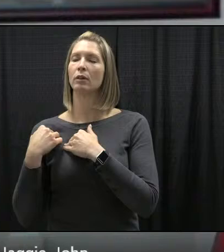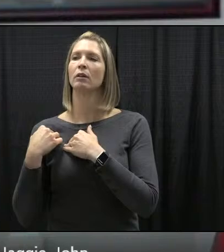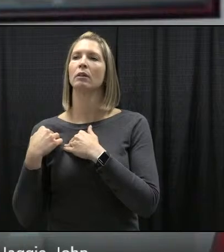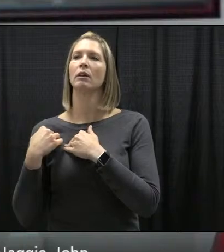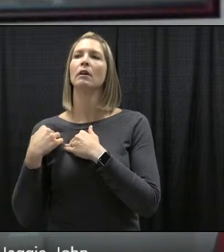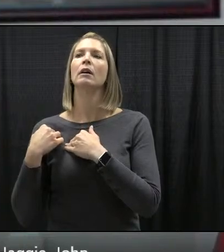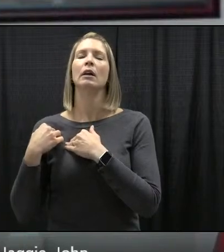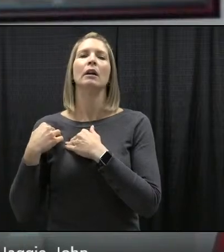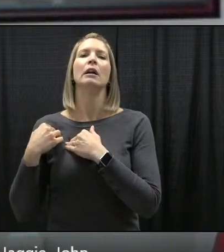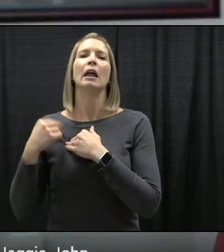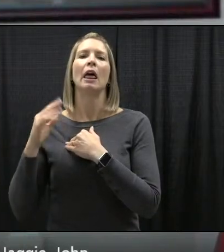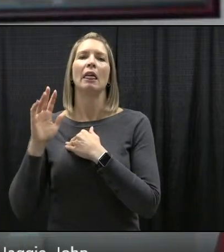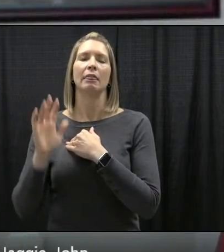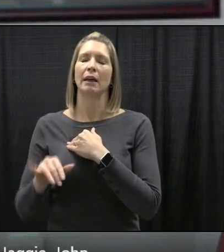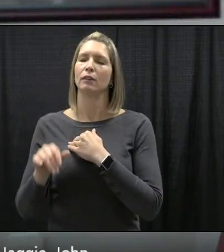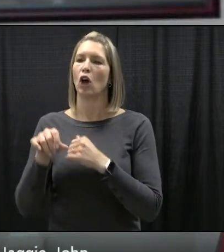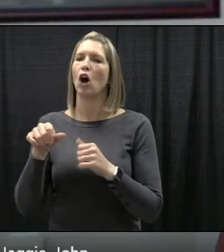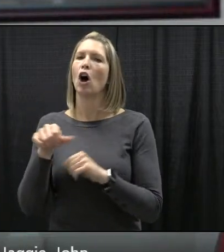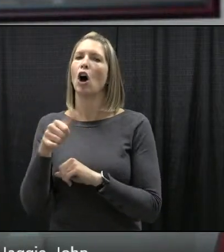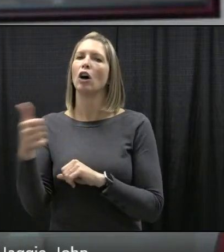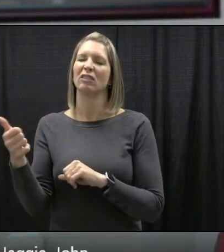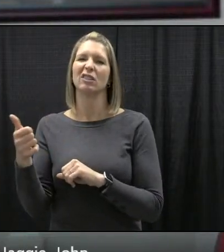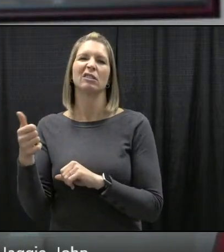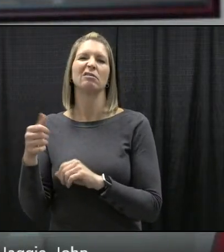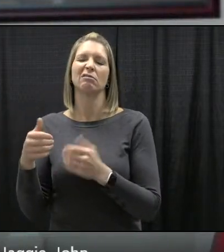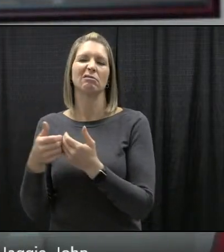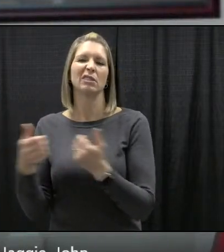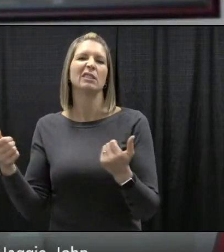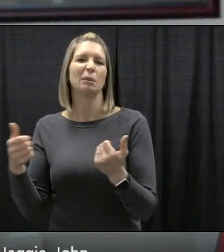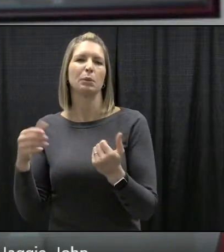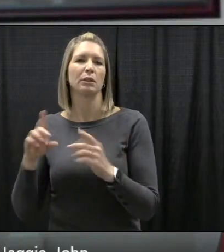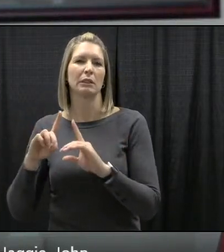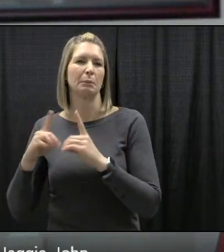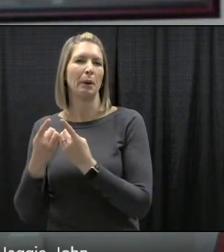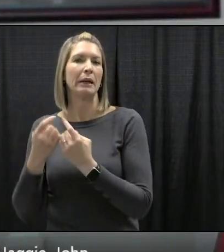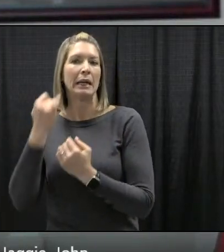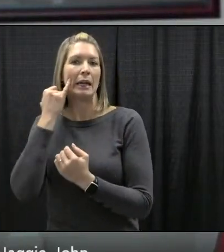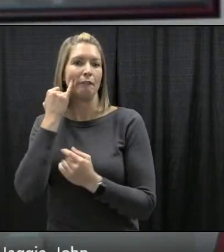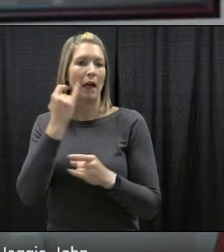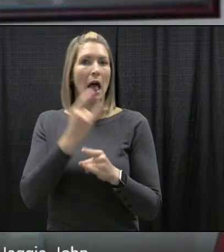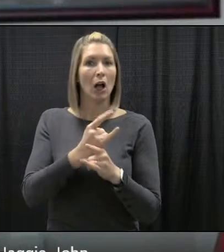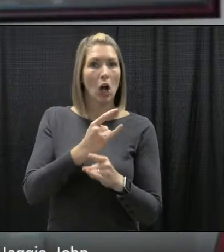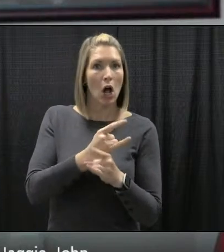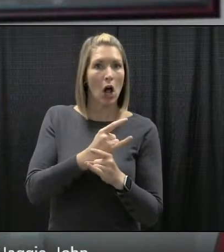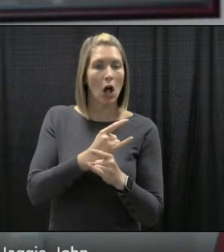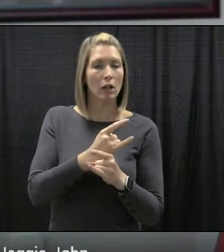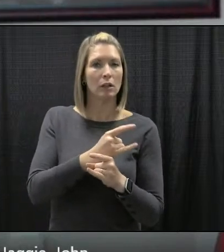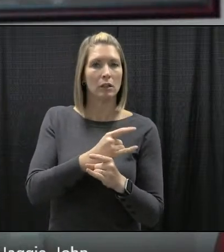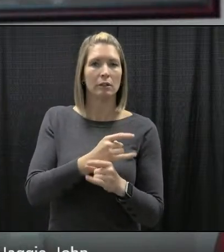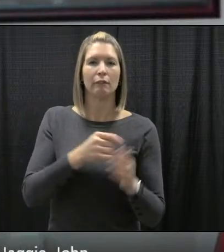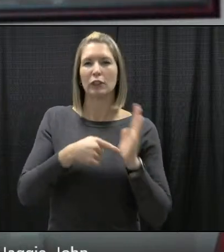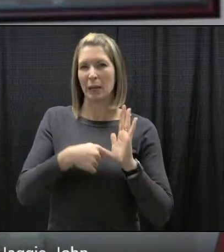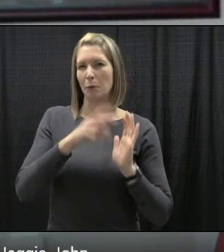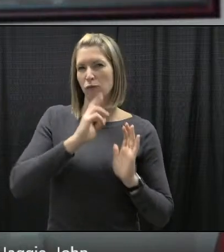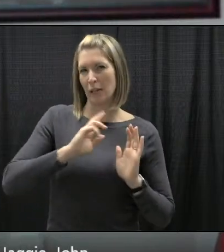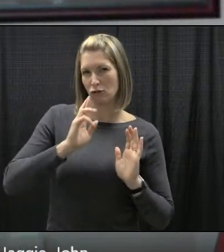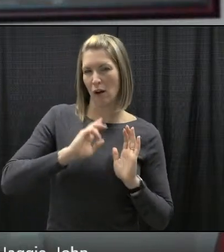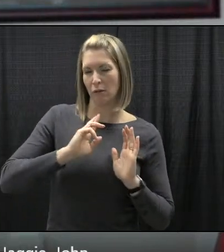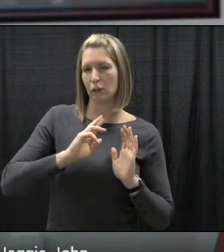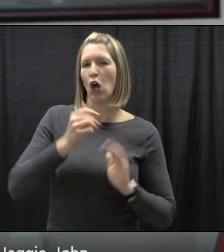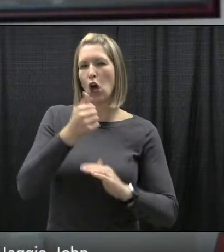an establishment serving alcohol, there would be the issue around the NLC and their inspectors. And